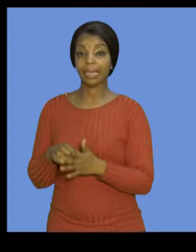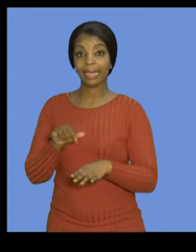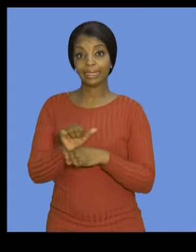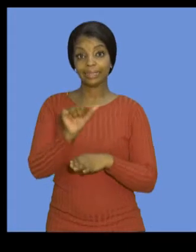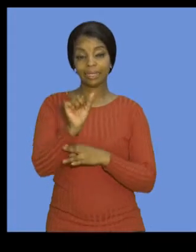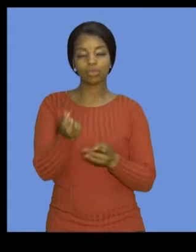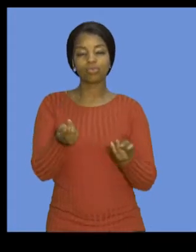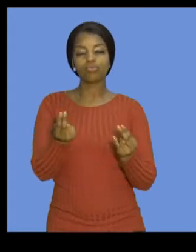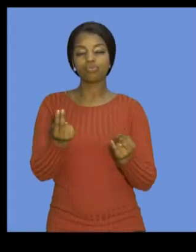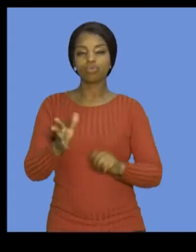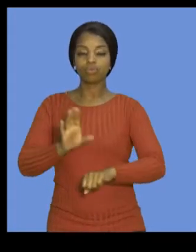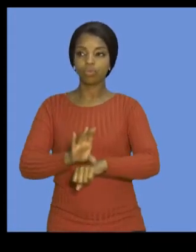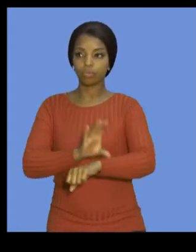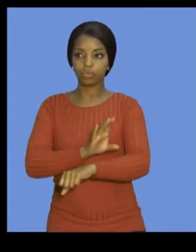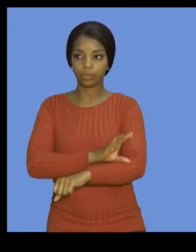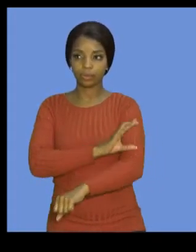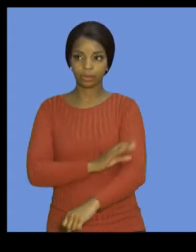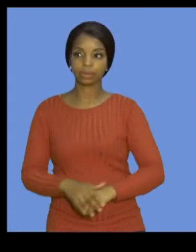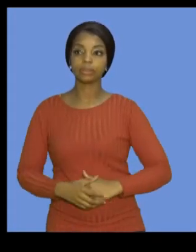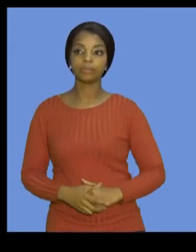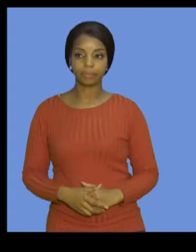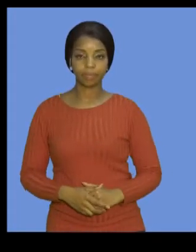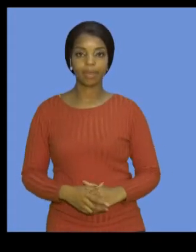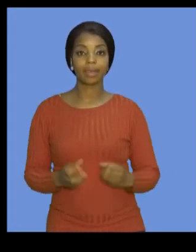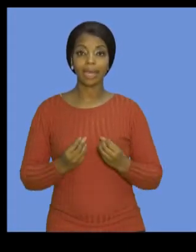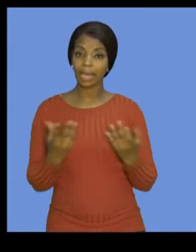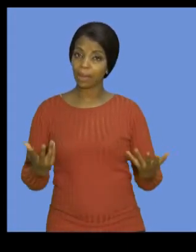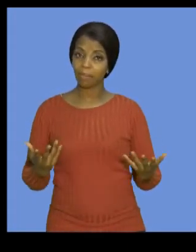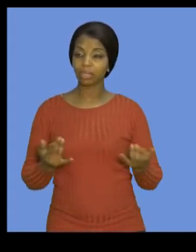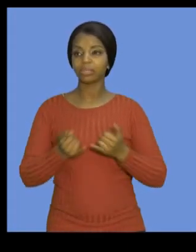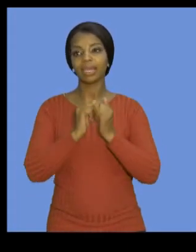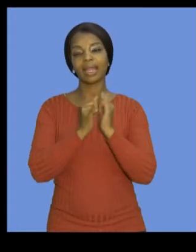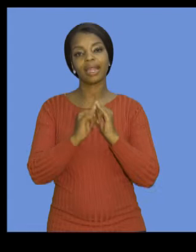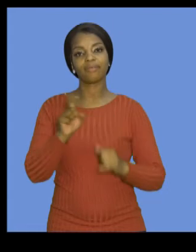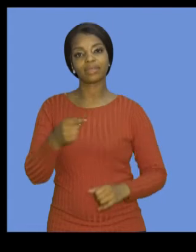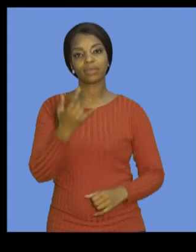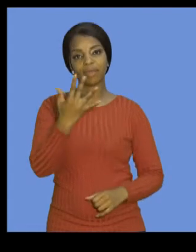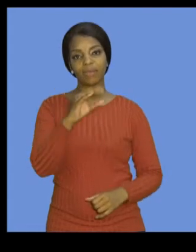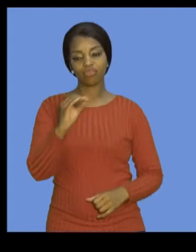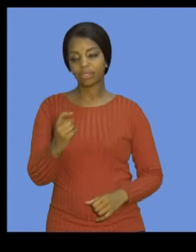new computers, right? They purchase 16 new computers at